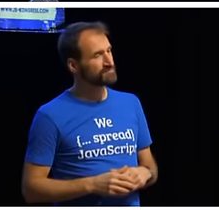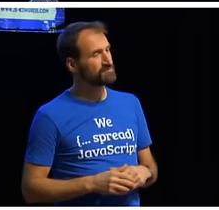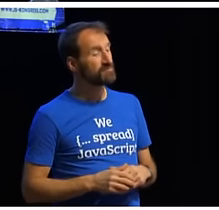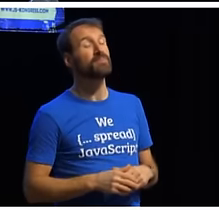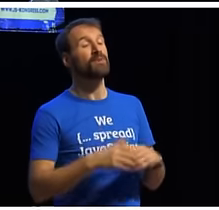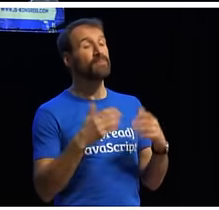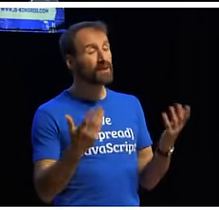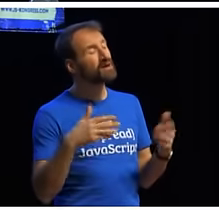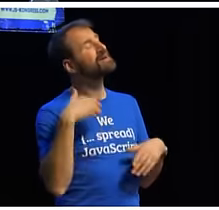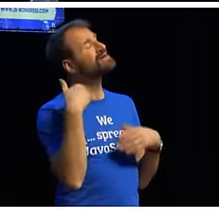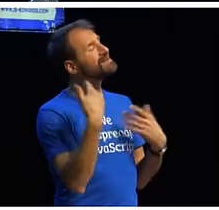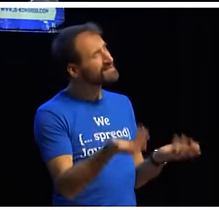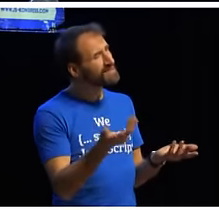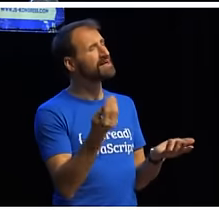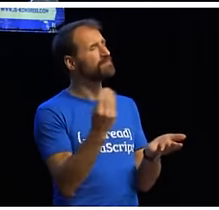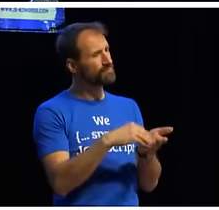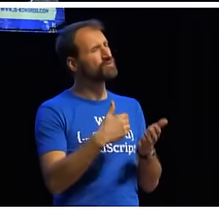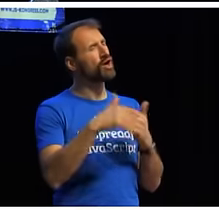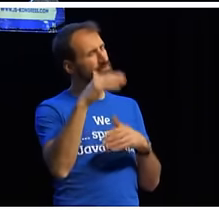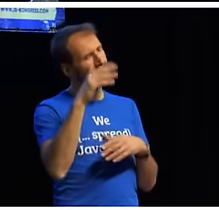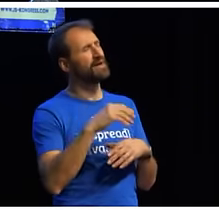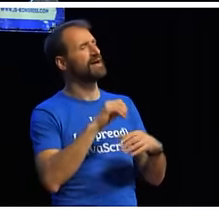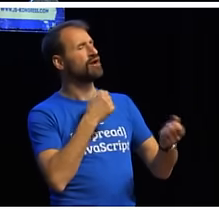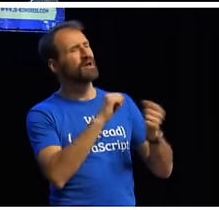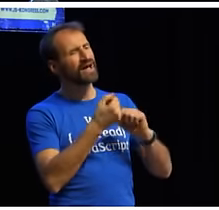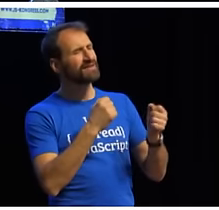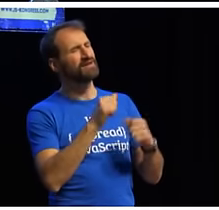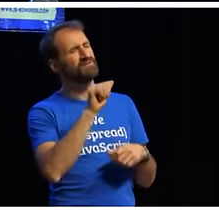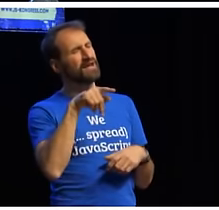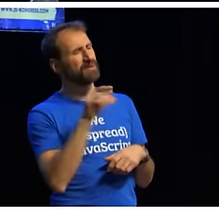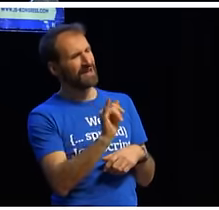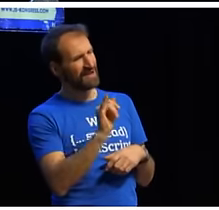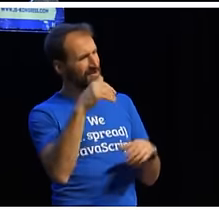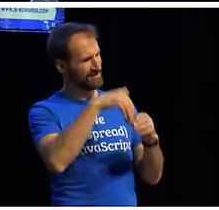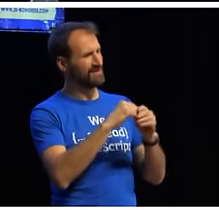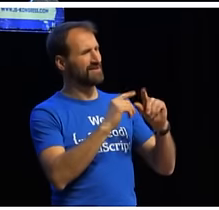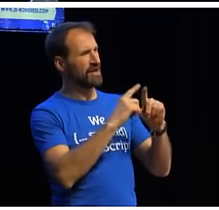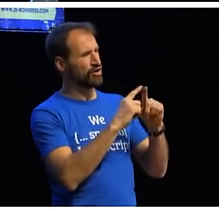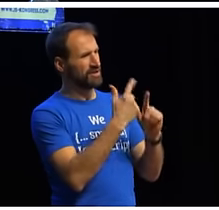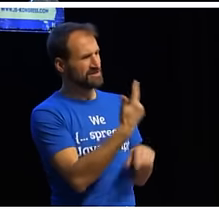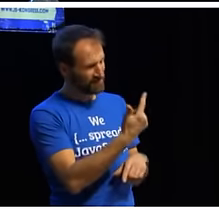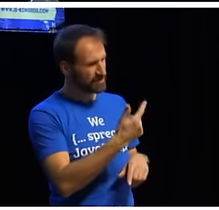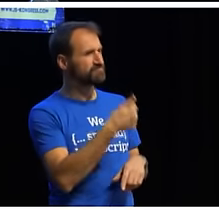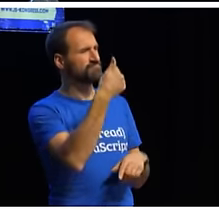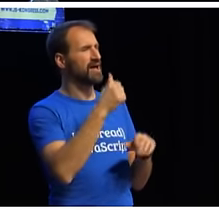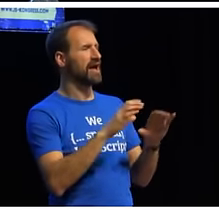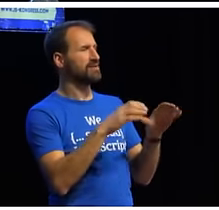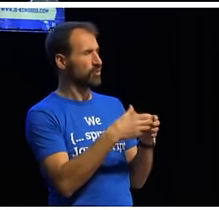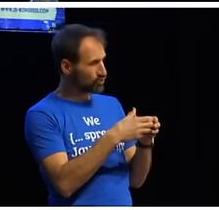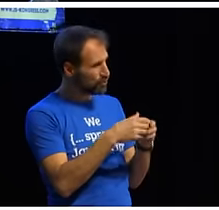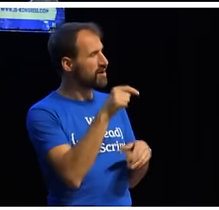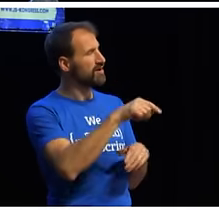There are also more reactive APIs in Angular 2. There is a module called Reactive Forms